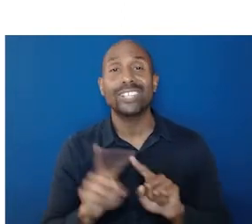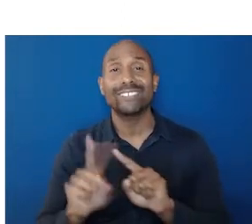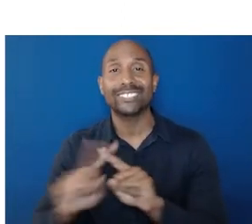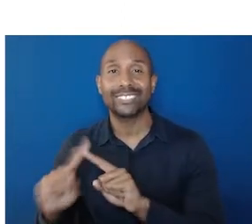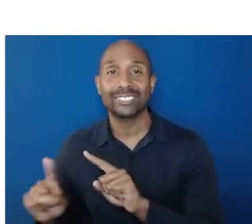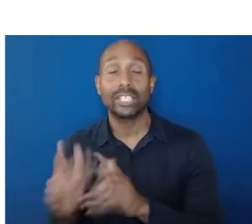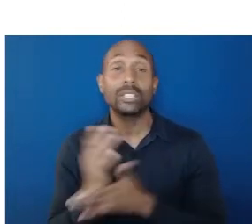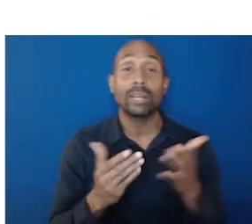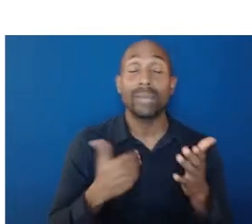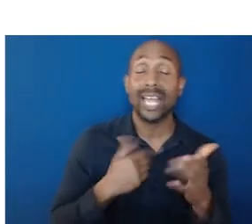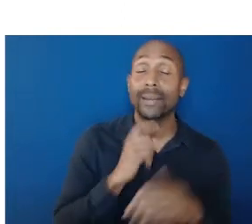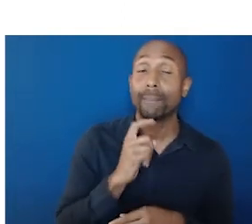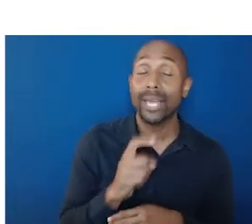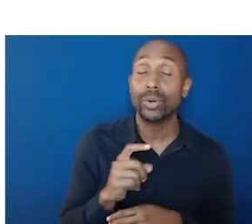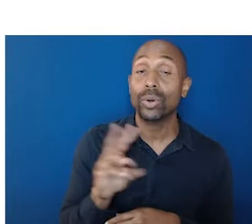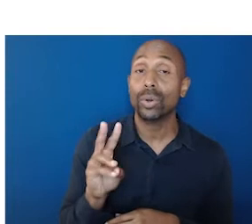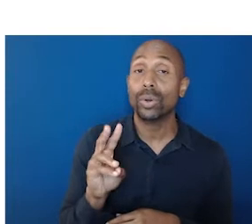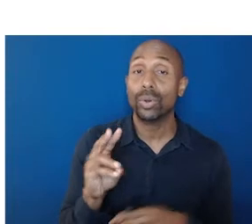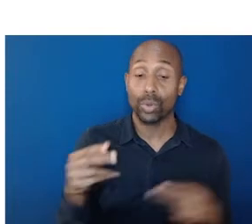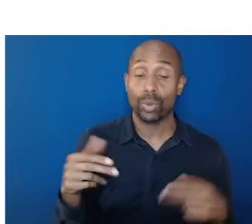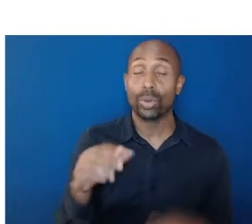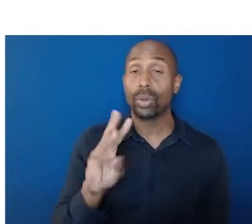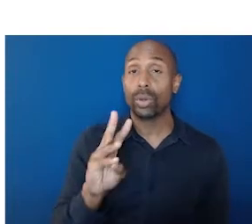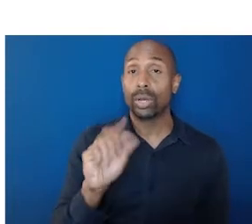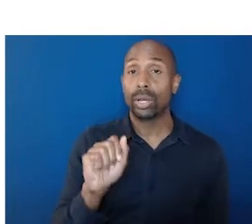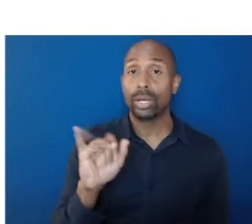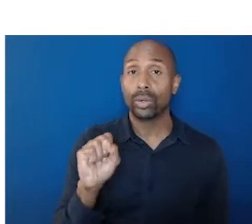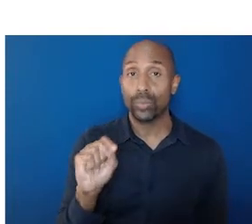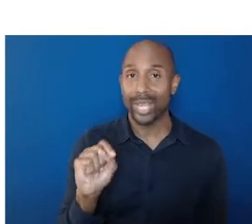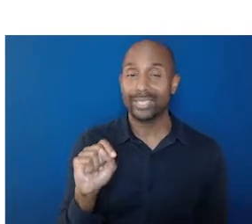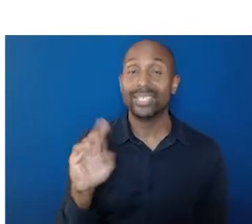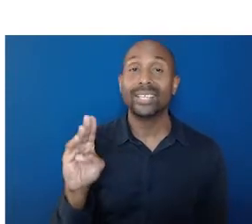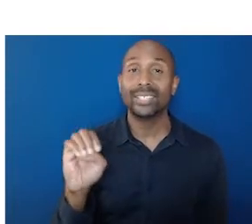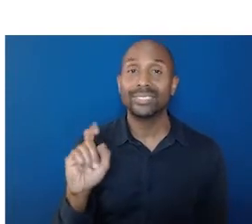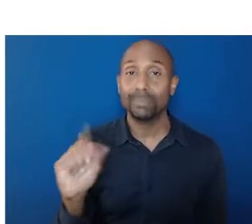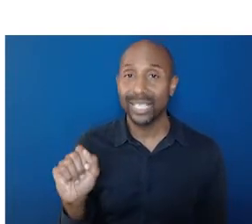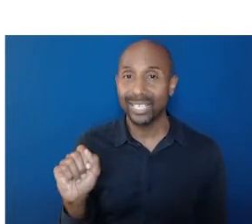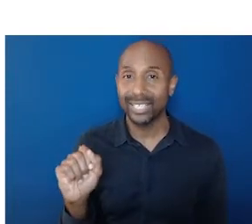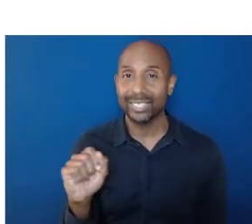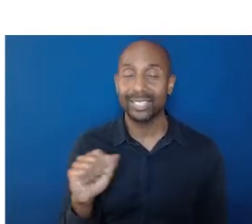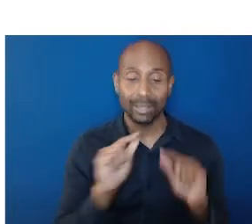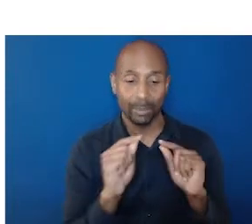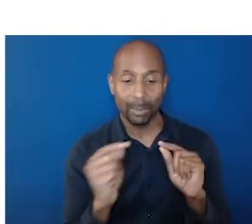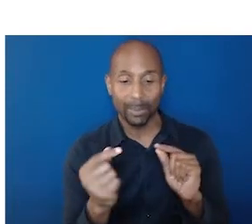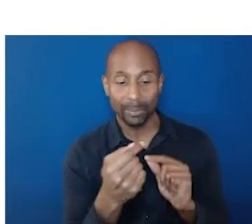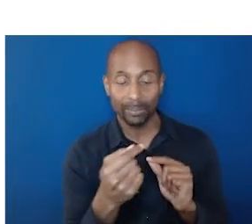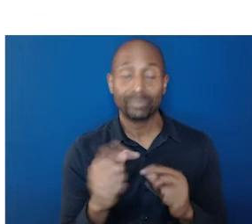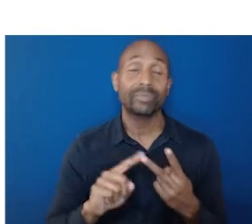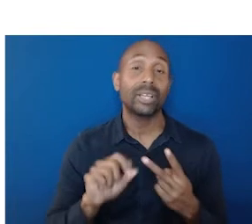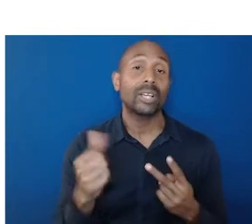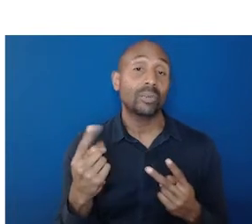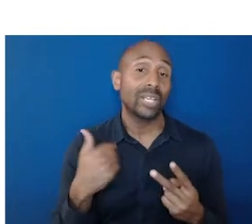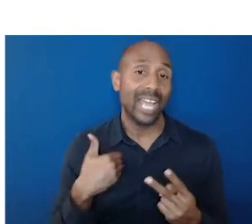A couple of them had metal waist beads around them. One of them had something that sort of looked like an obi.